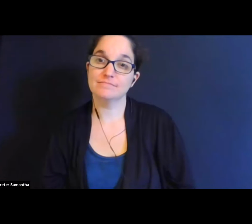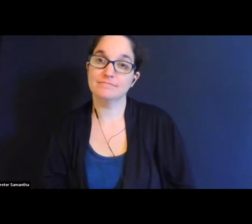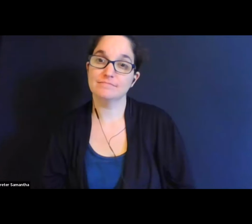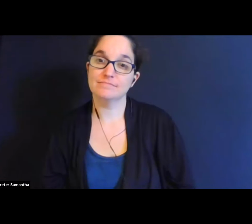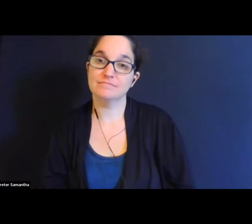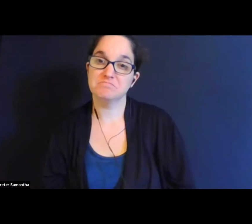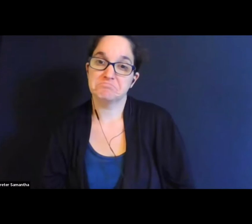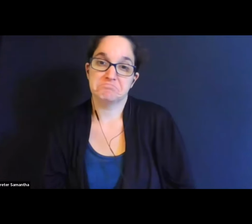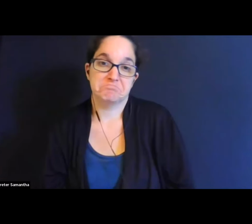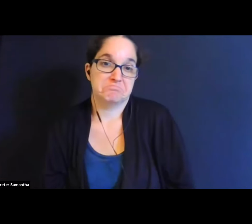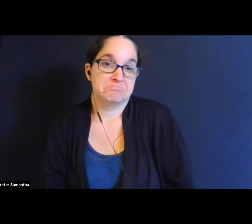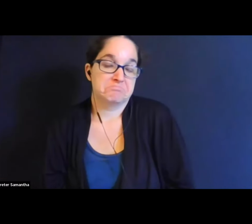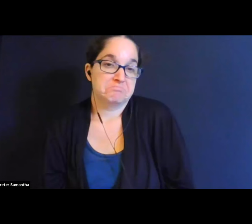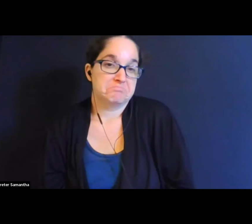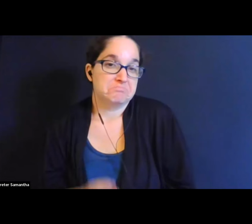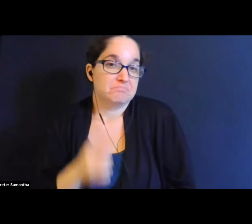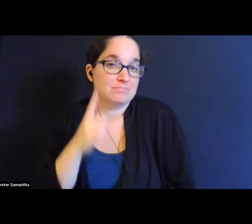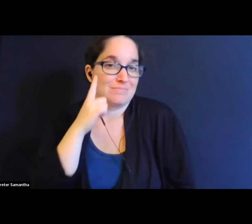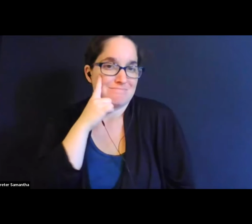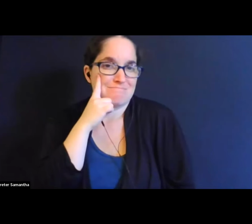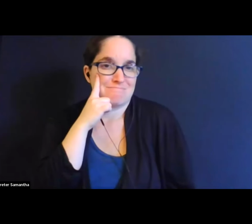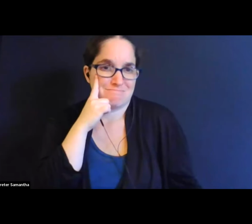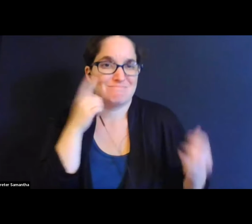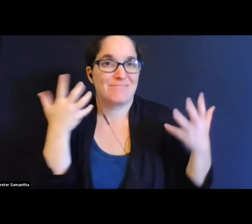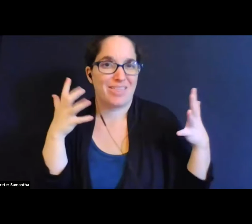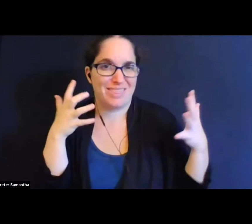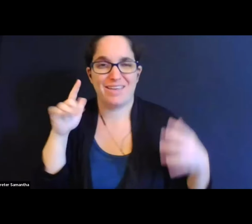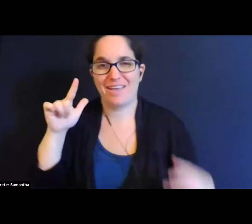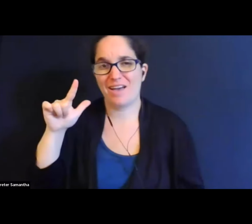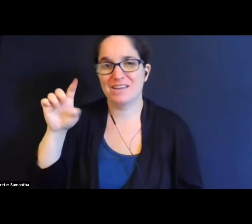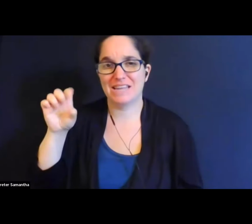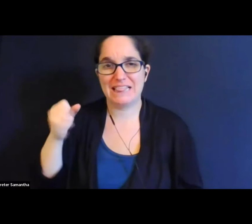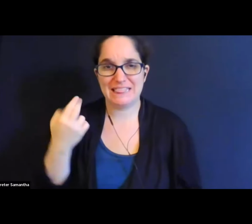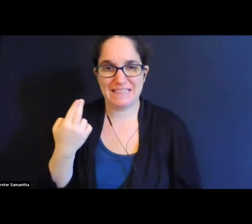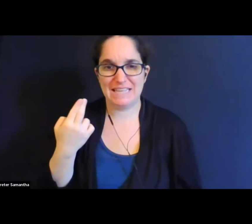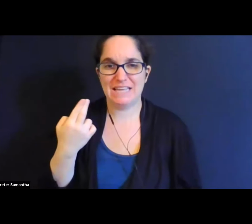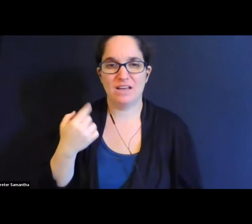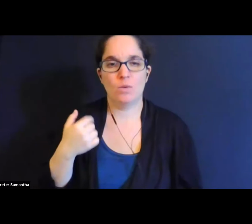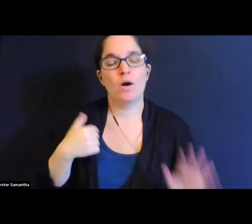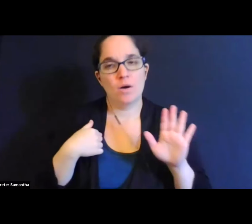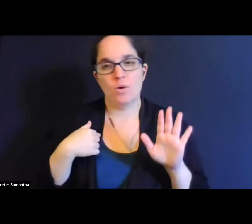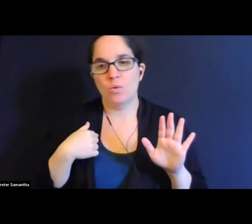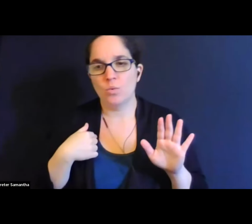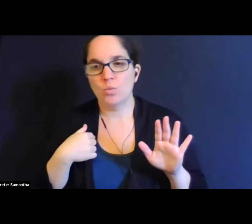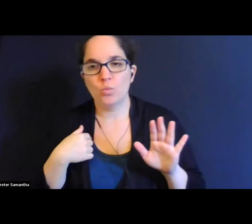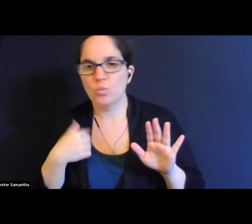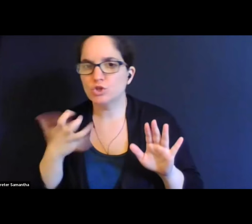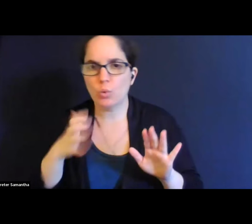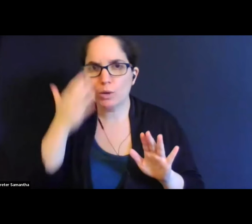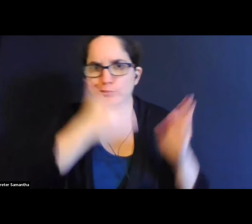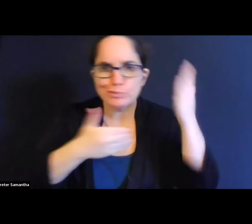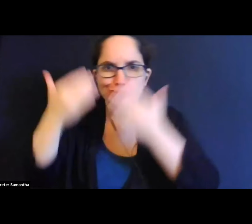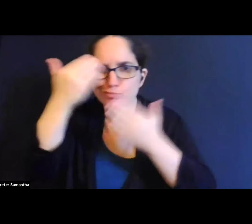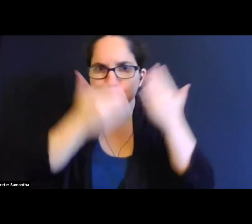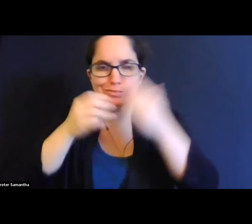And I don't know if I'm missing anything in the chat. I know Lee or Stephen will help me if we don't want to go past anybody's question. We do have the